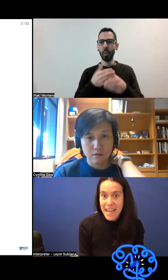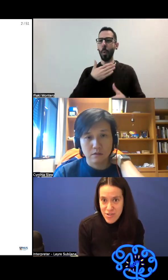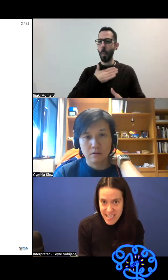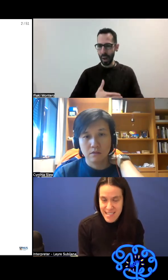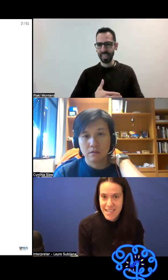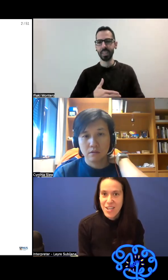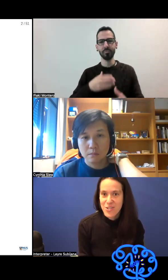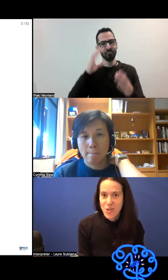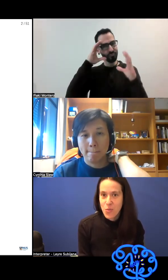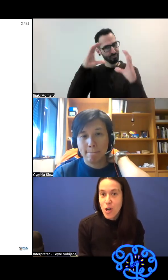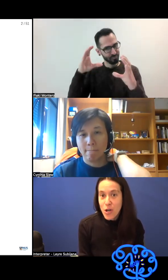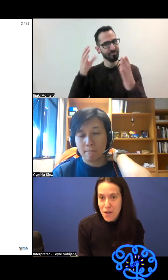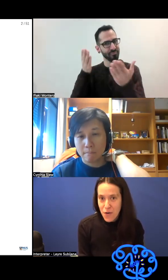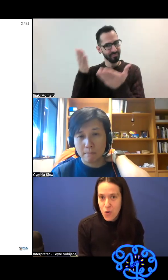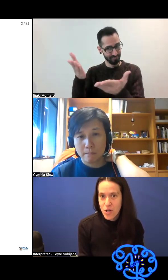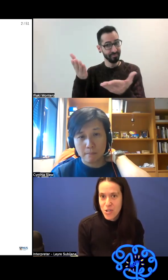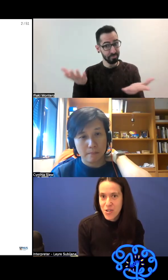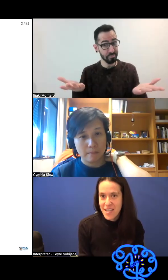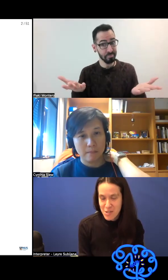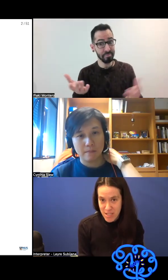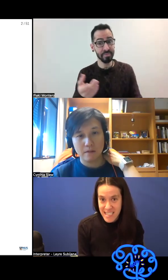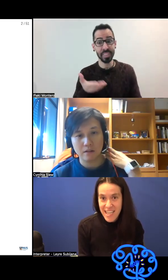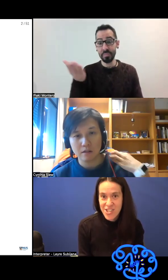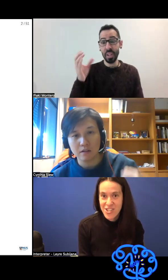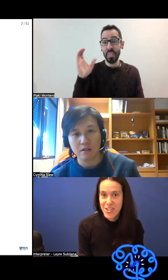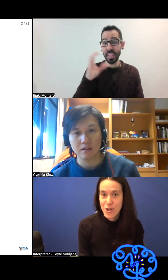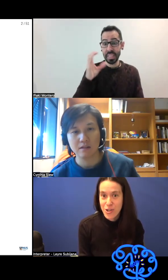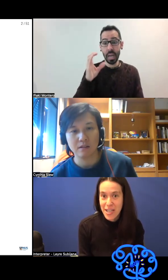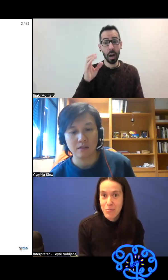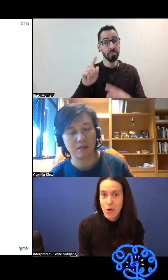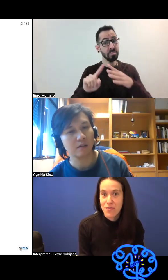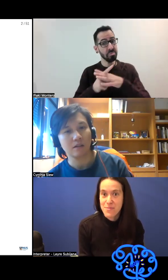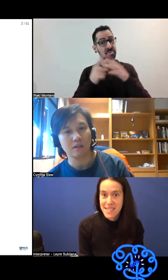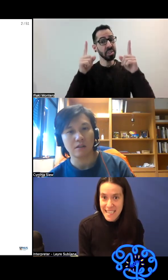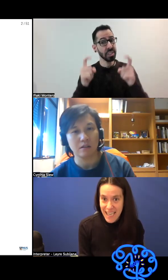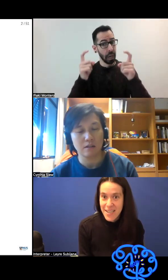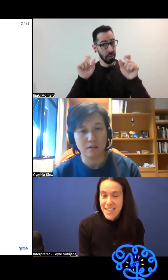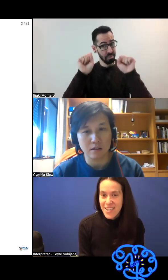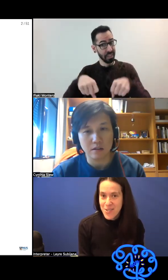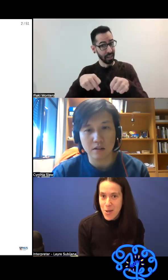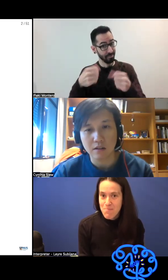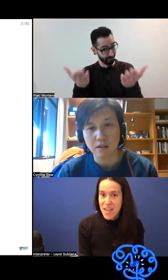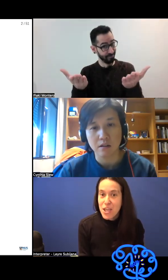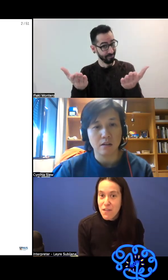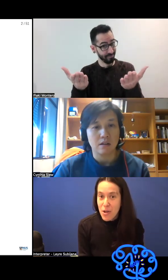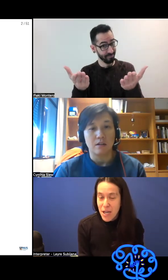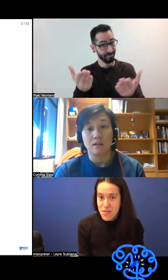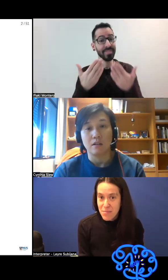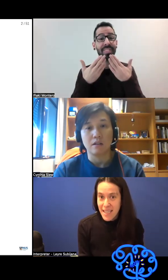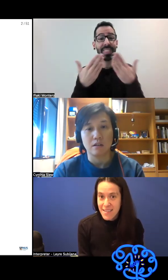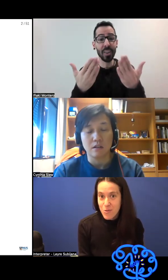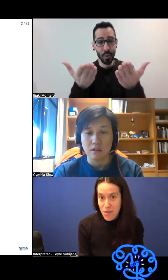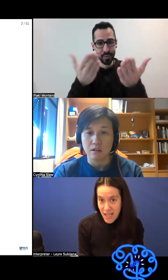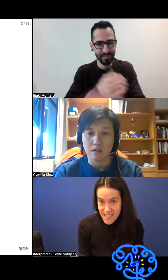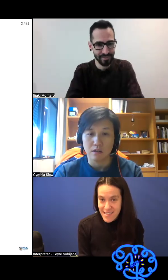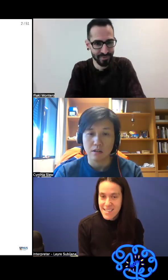similar interests. So we're looking forward to this presentation and to learning more from Cynthia. So thank you very much for